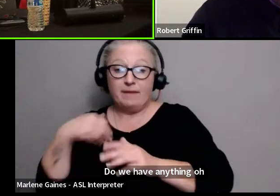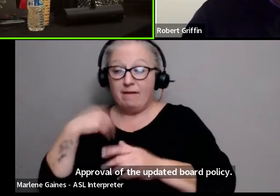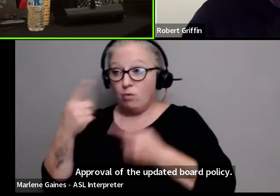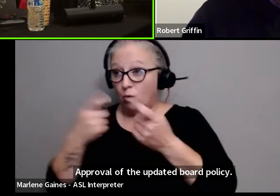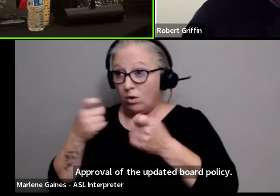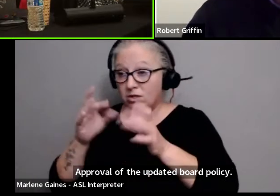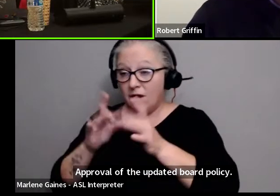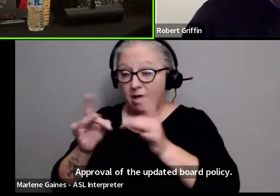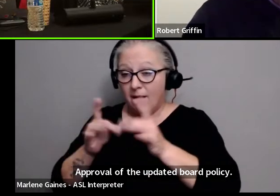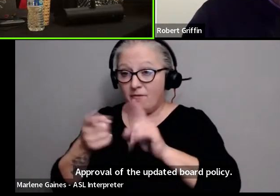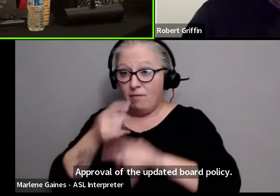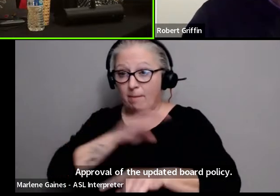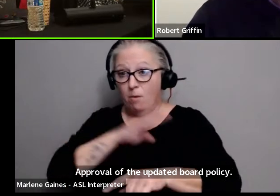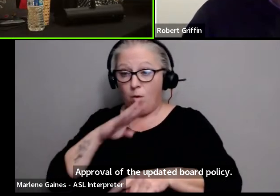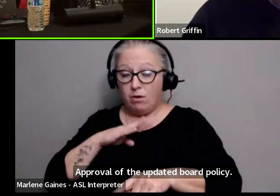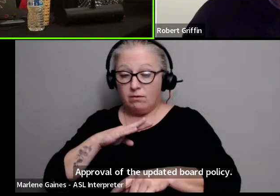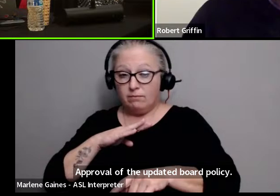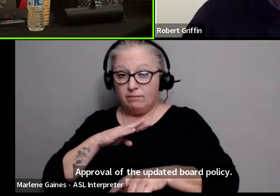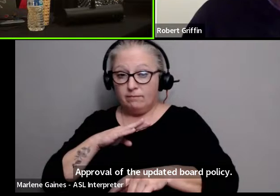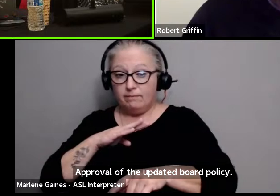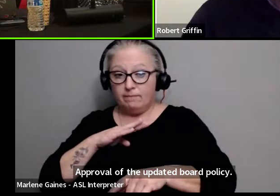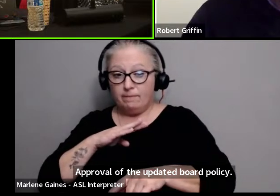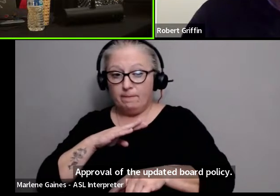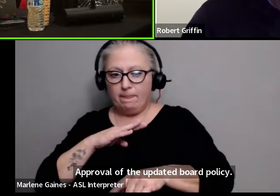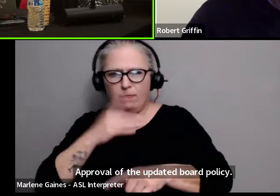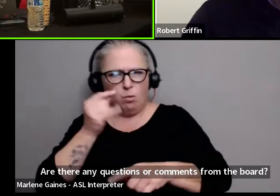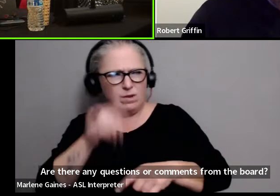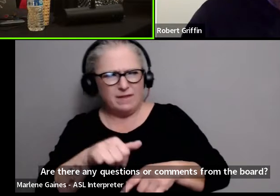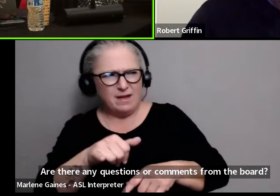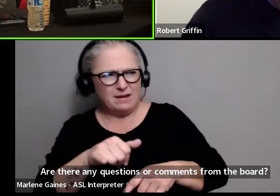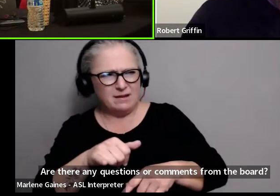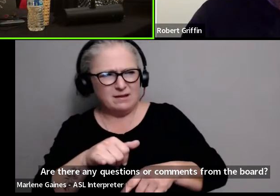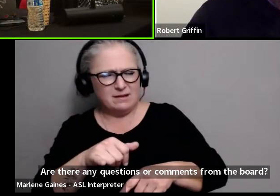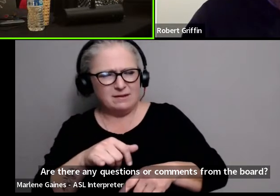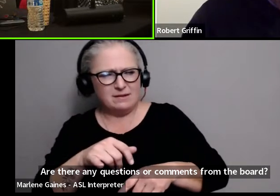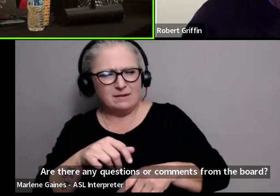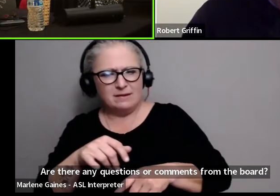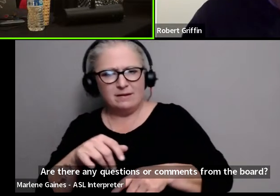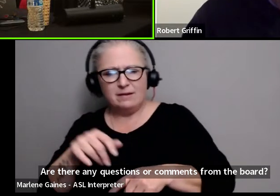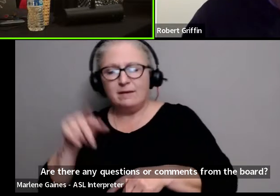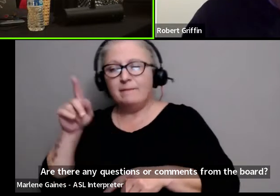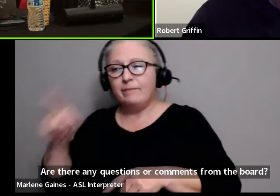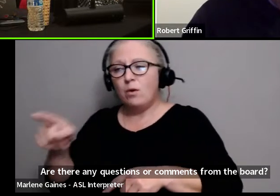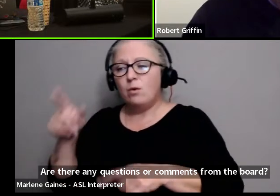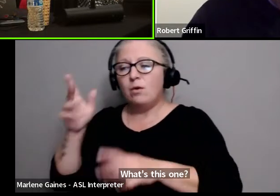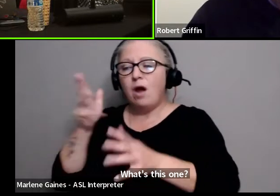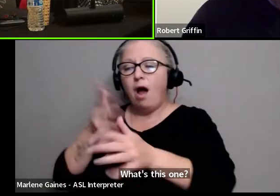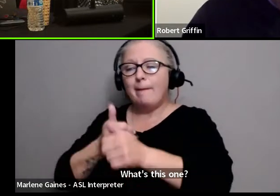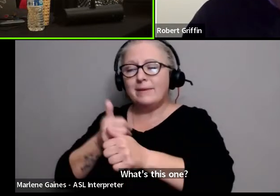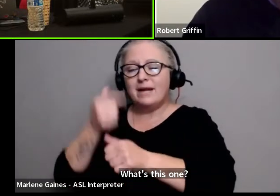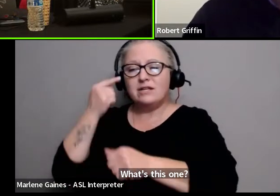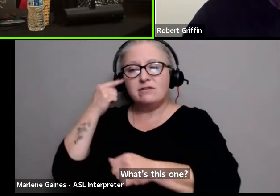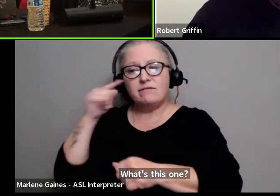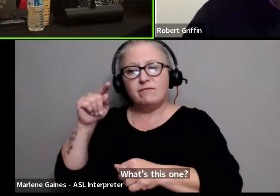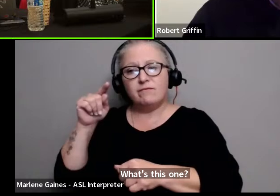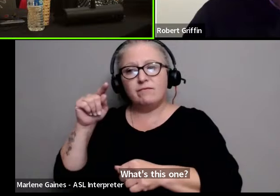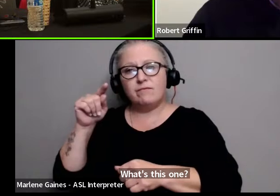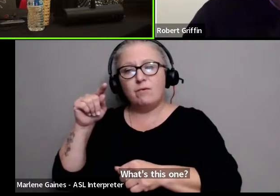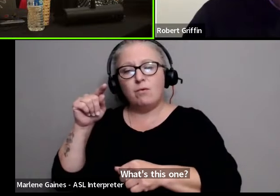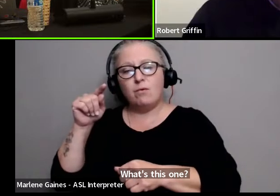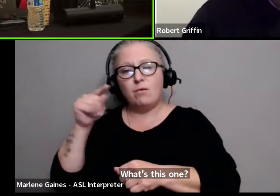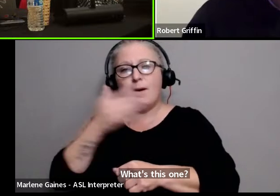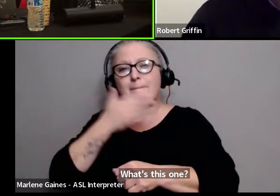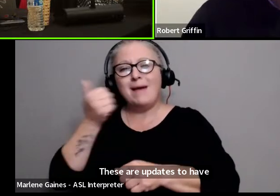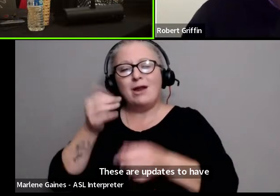questions or comments from the board? What's this one? These are updates to have some